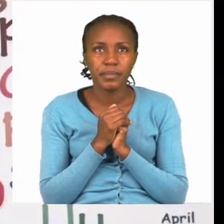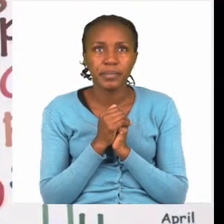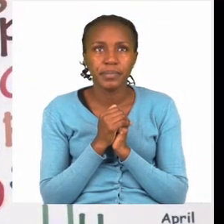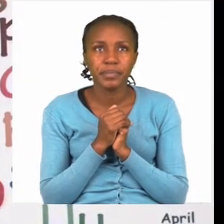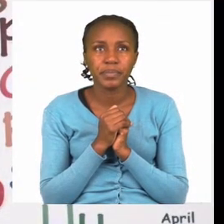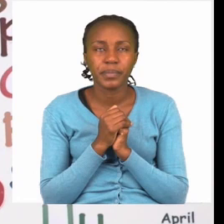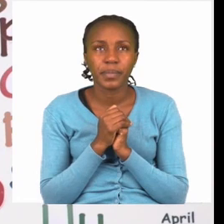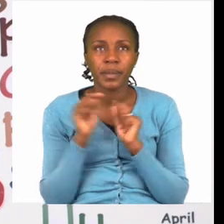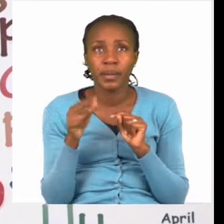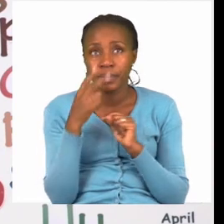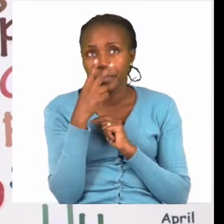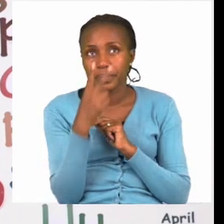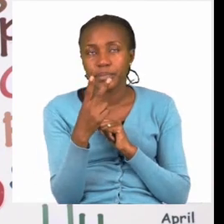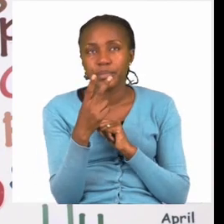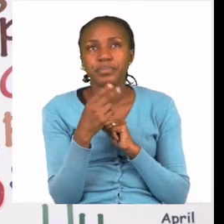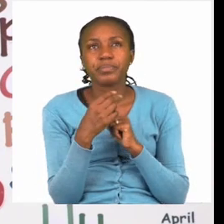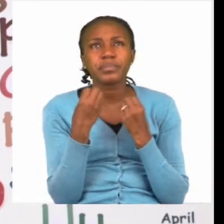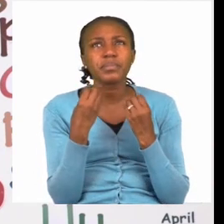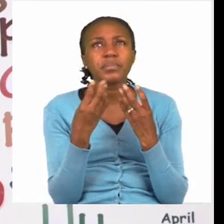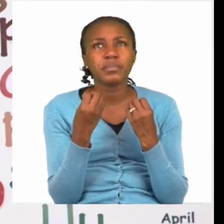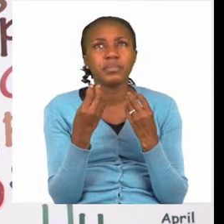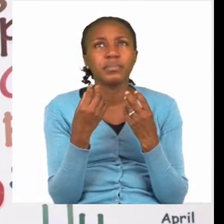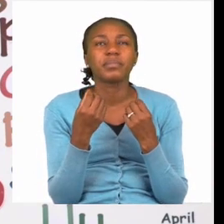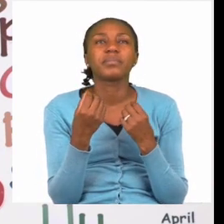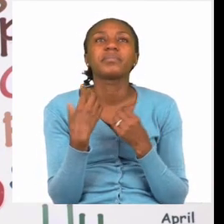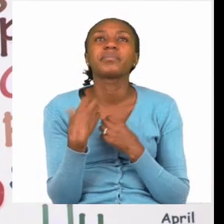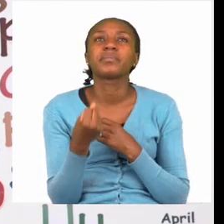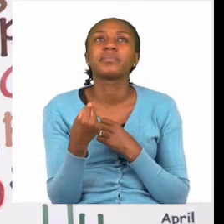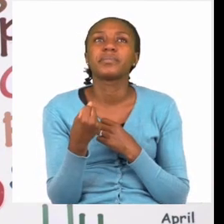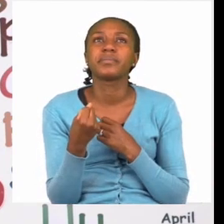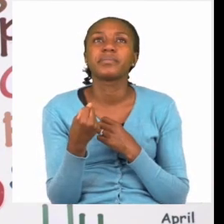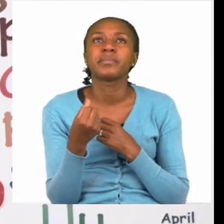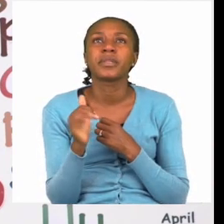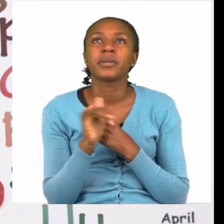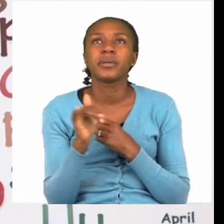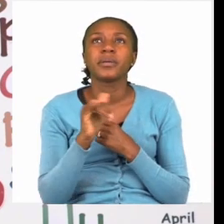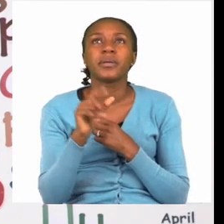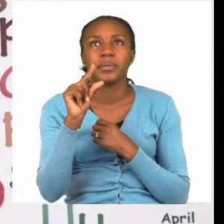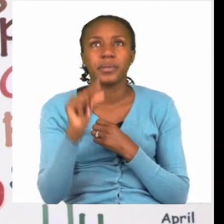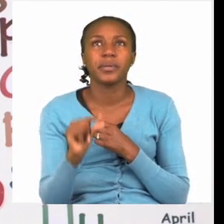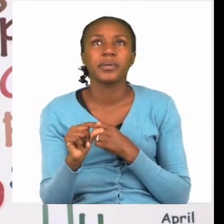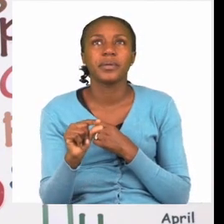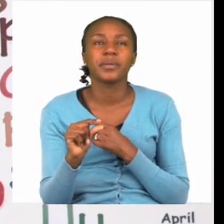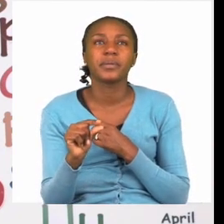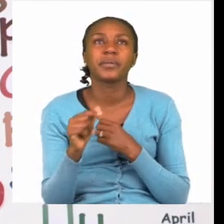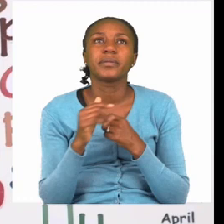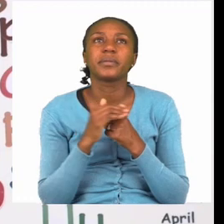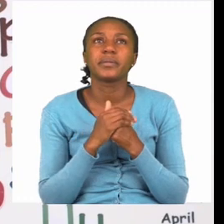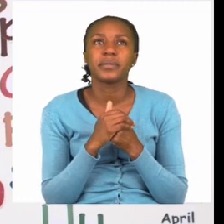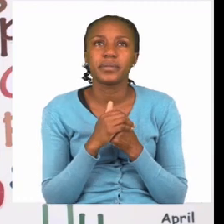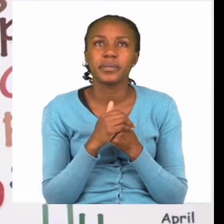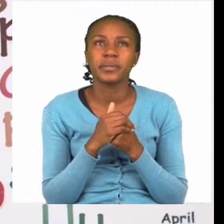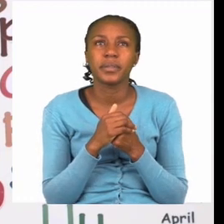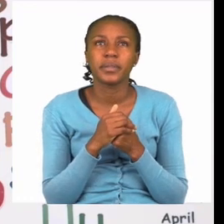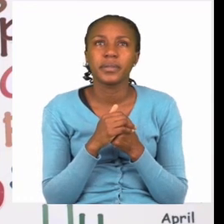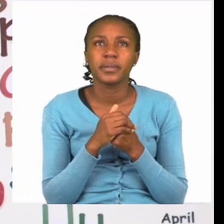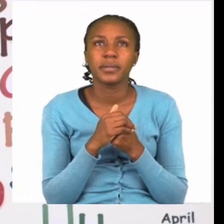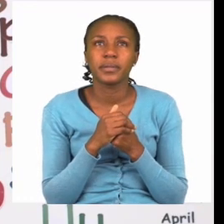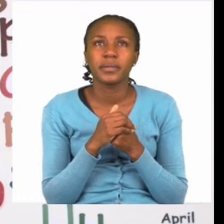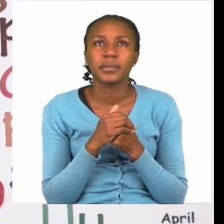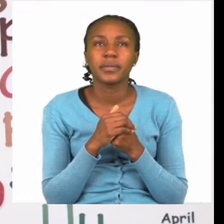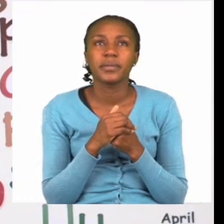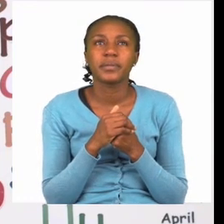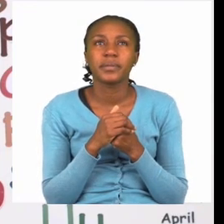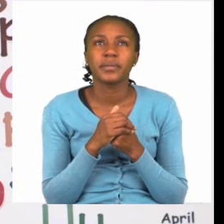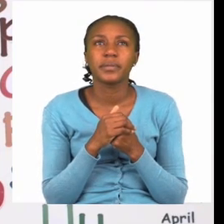see which cup has more water and which one has less water. So this